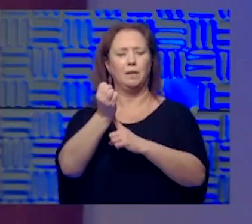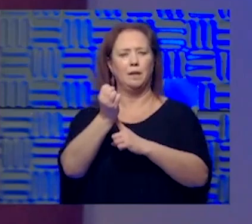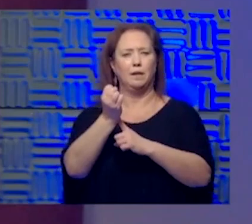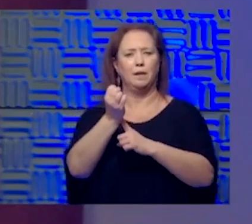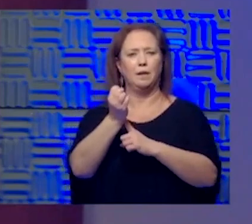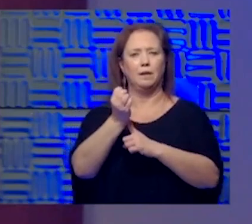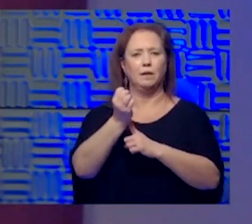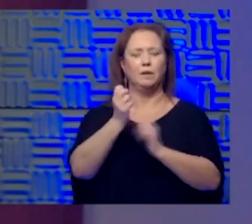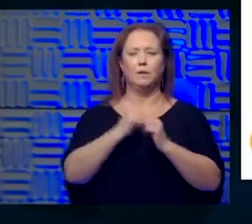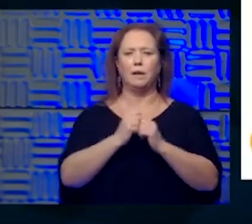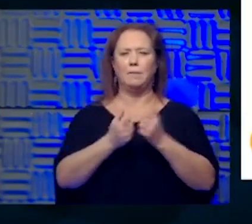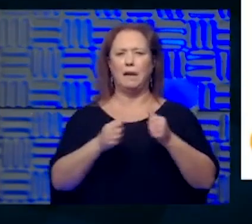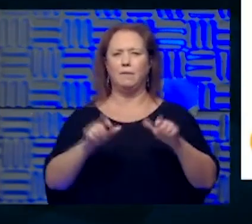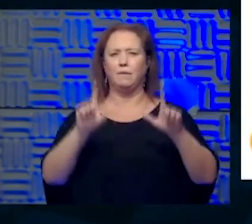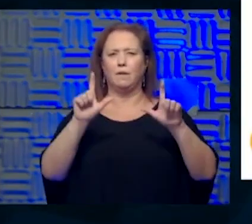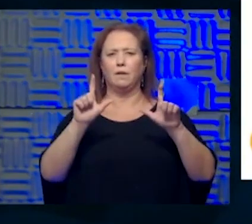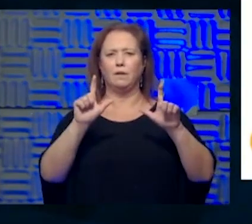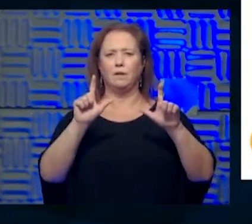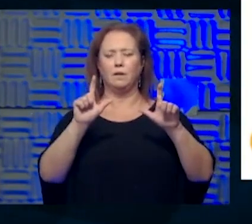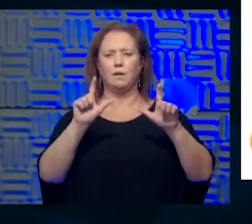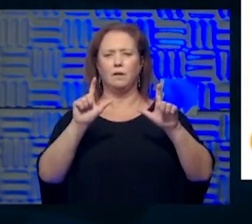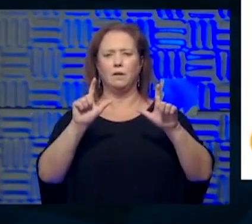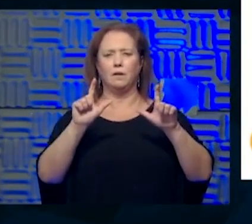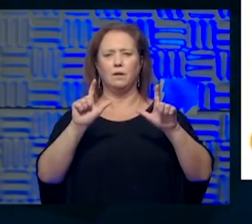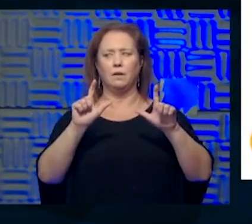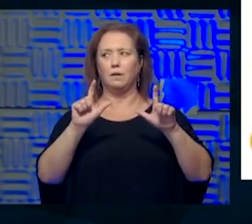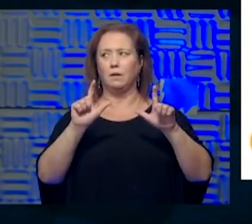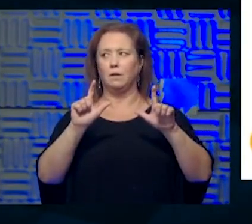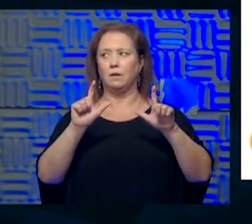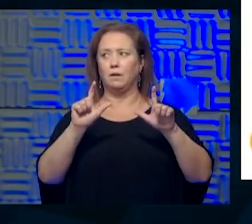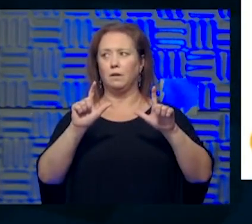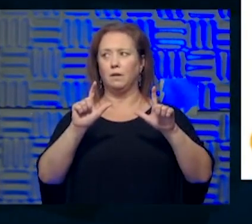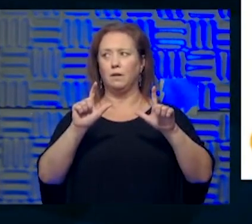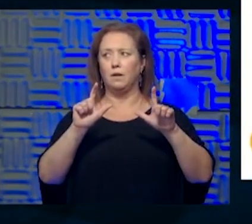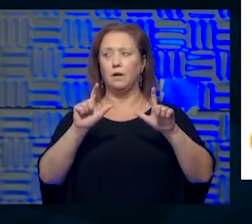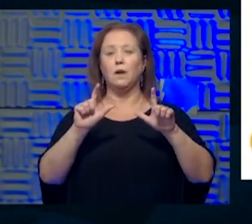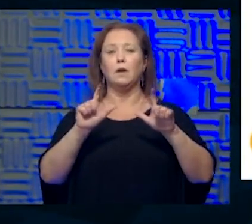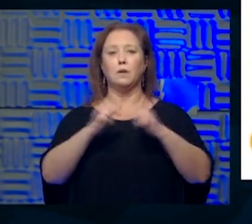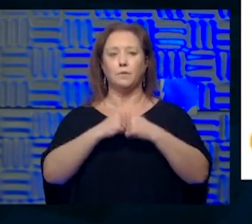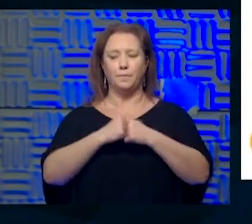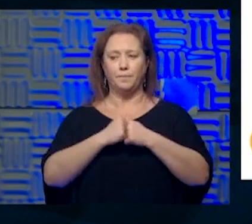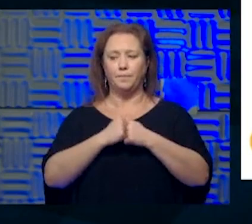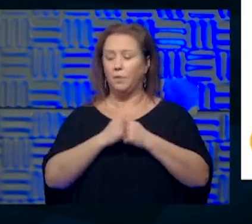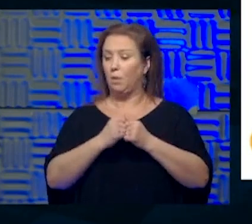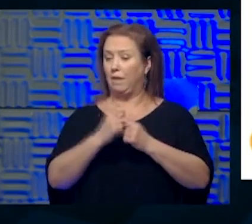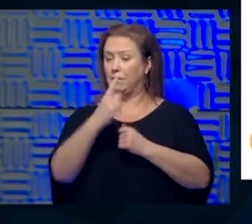maybe a couple more. You'd advance. And after that, we'll get into our questions. So okay.